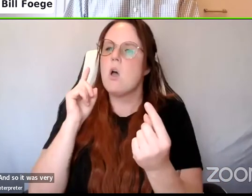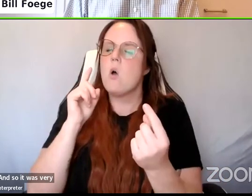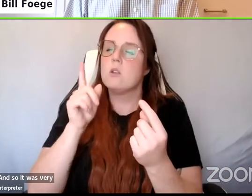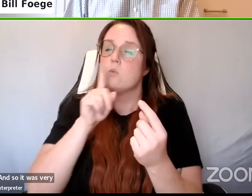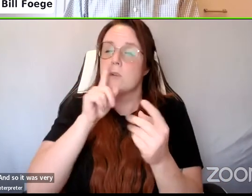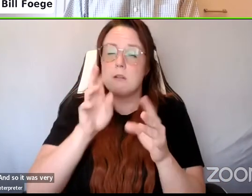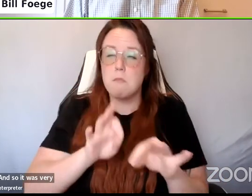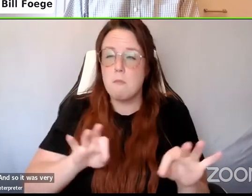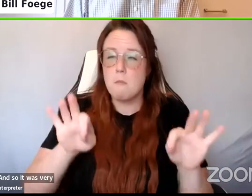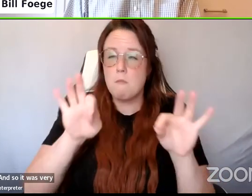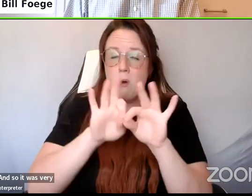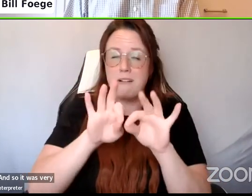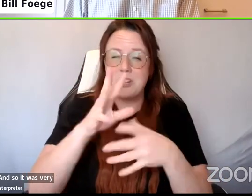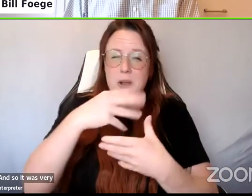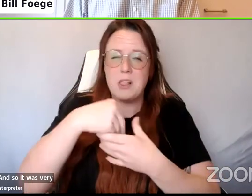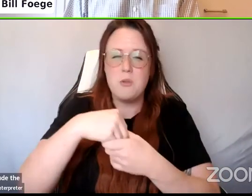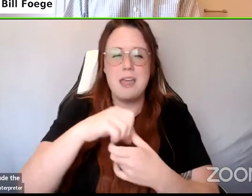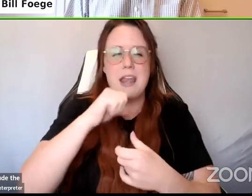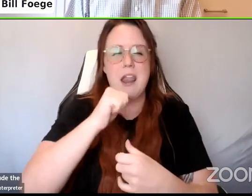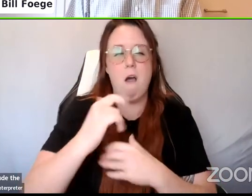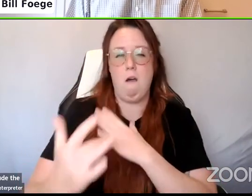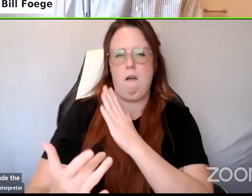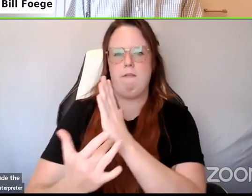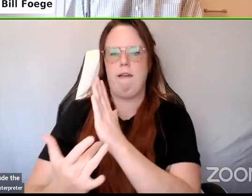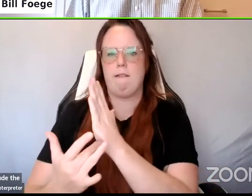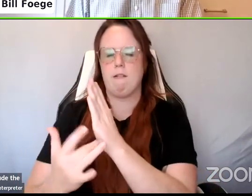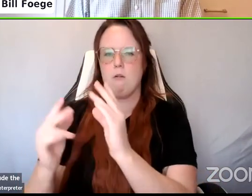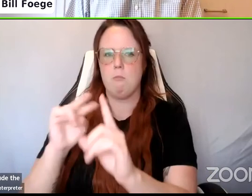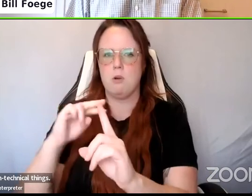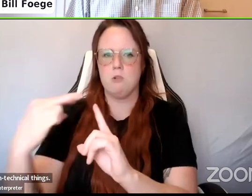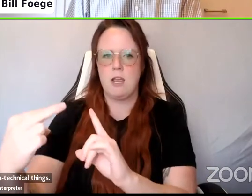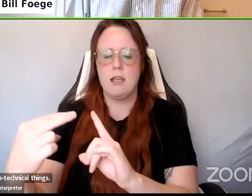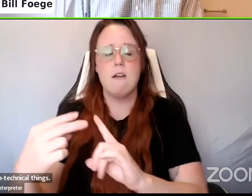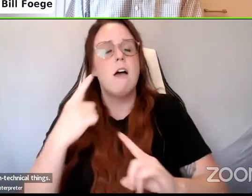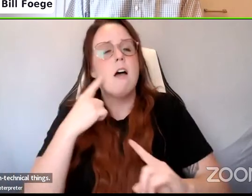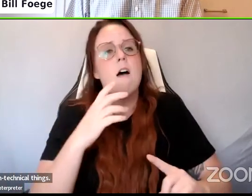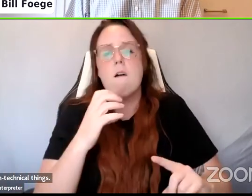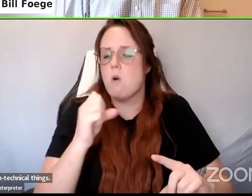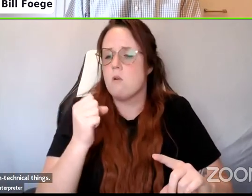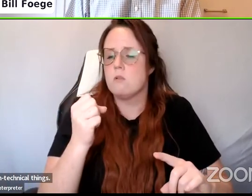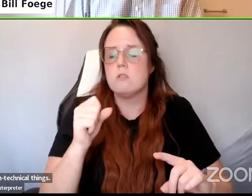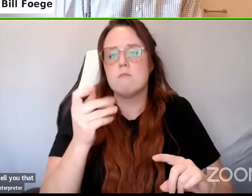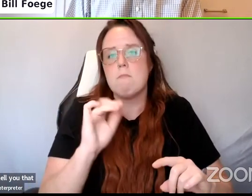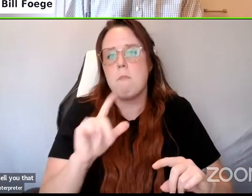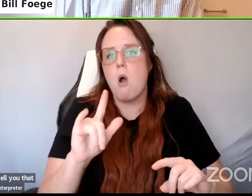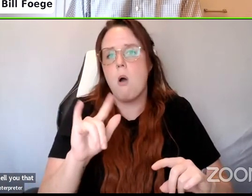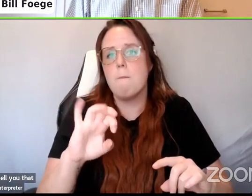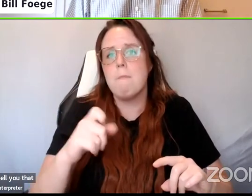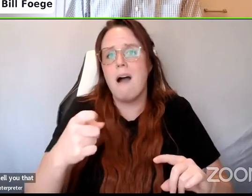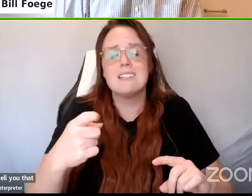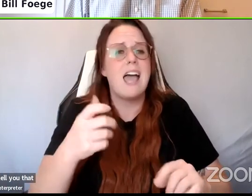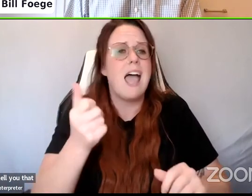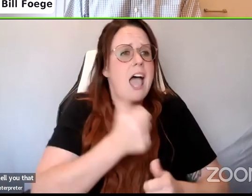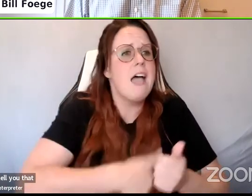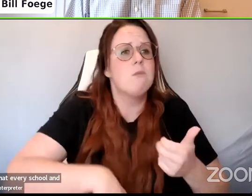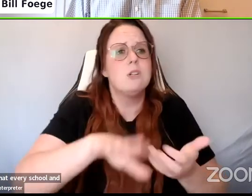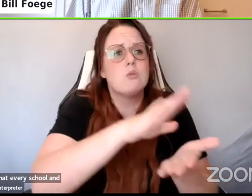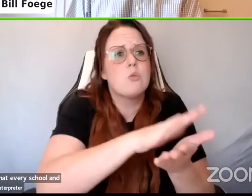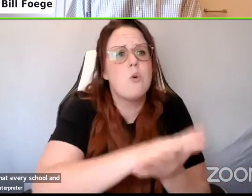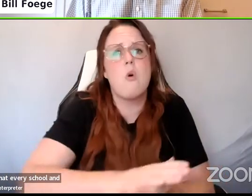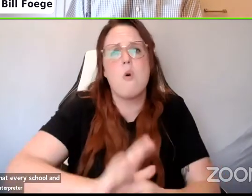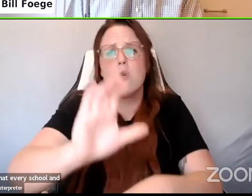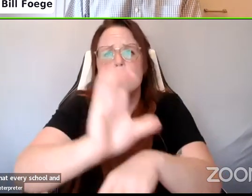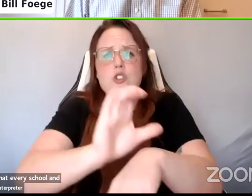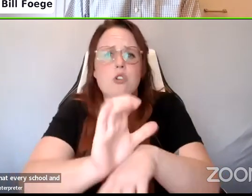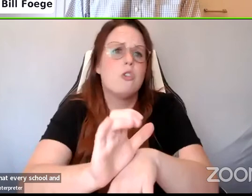non-technical things and in smallpox I can tell you that every school and every church and every chief of